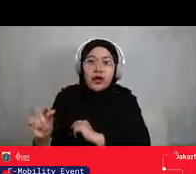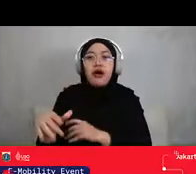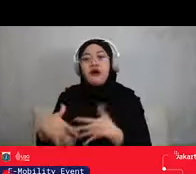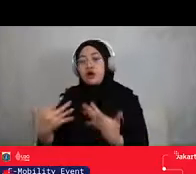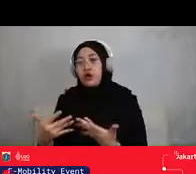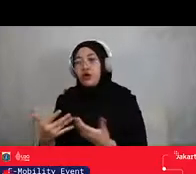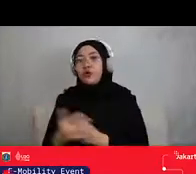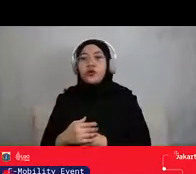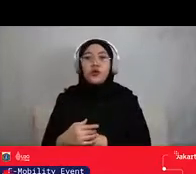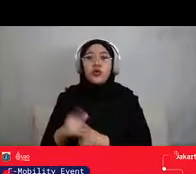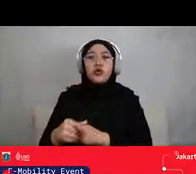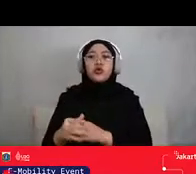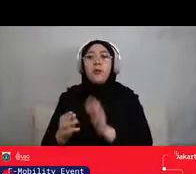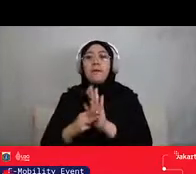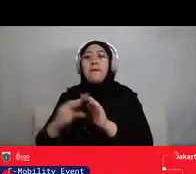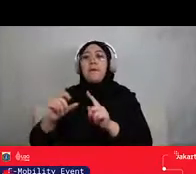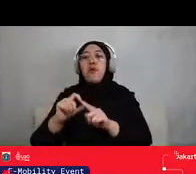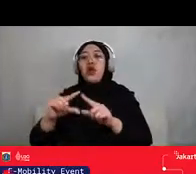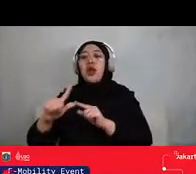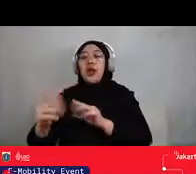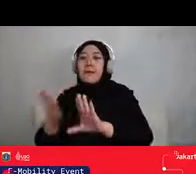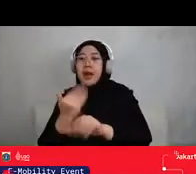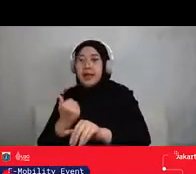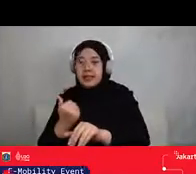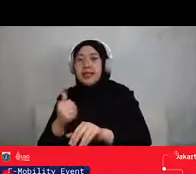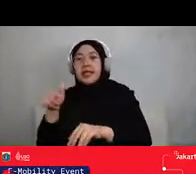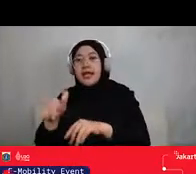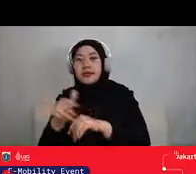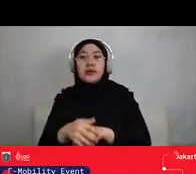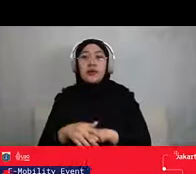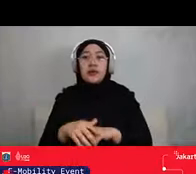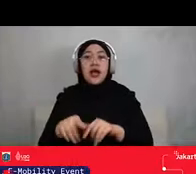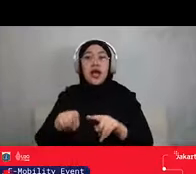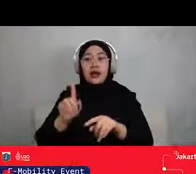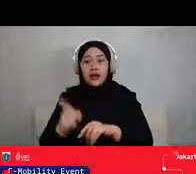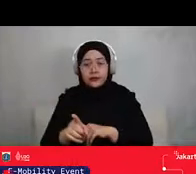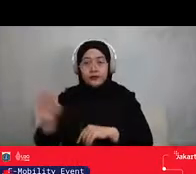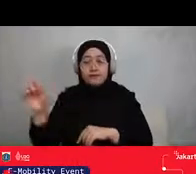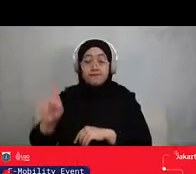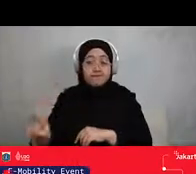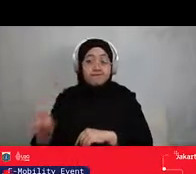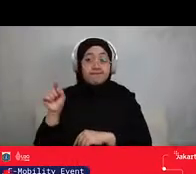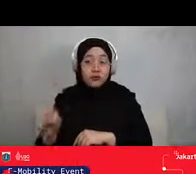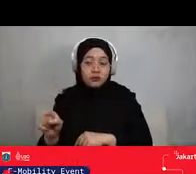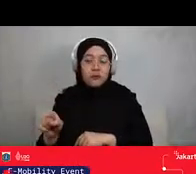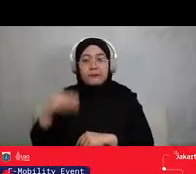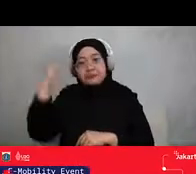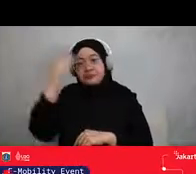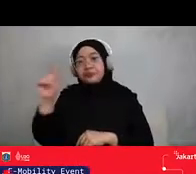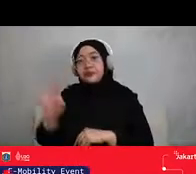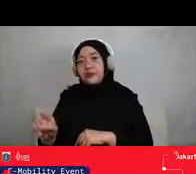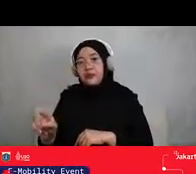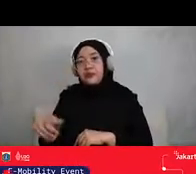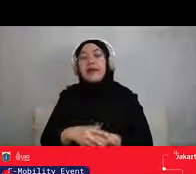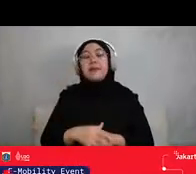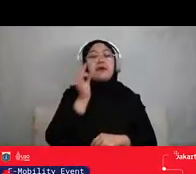costs. The diesel buses have a lot of flexibility in terms of operations, but the electric buses have to be operated for the system that they have